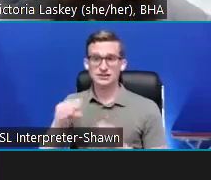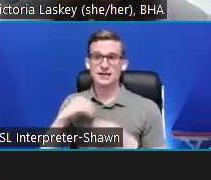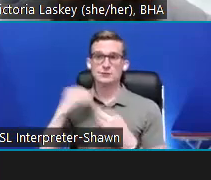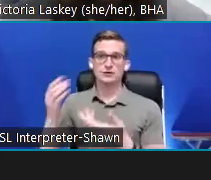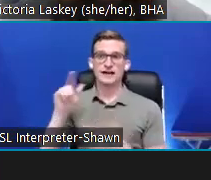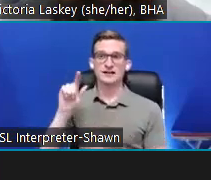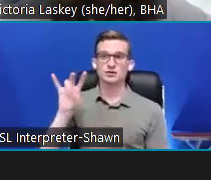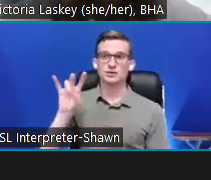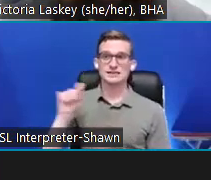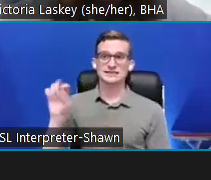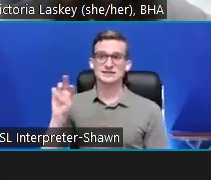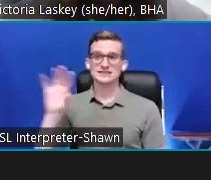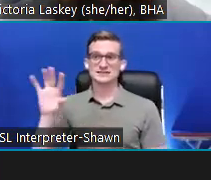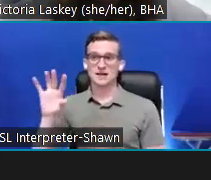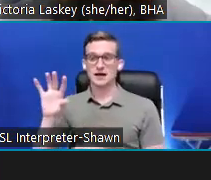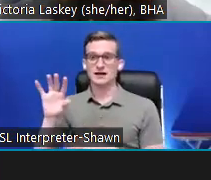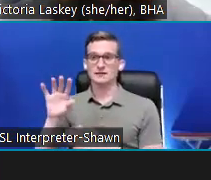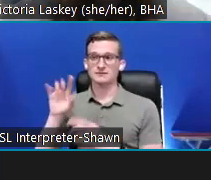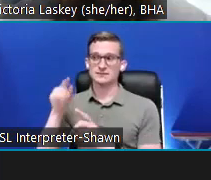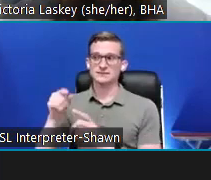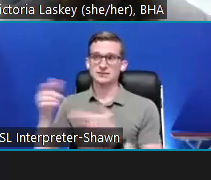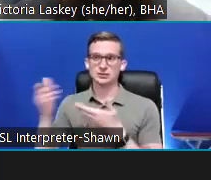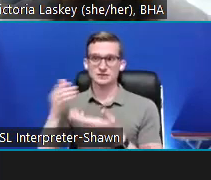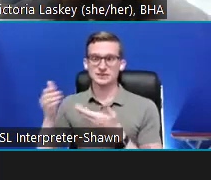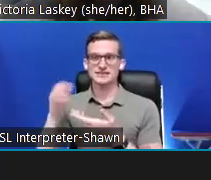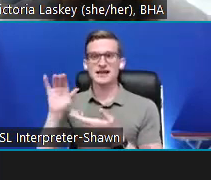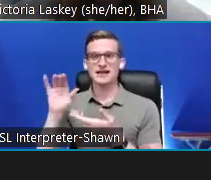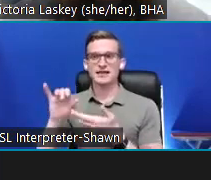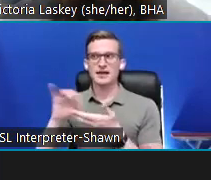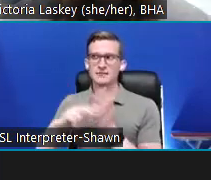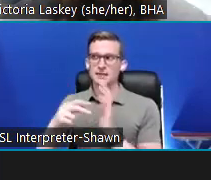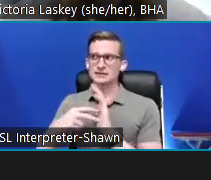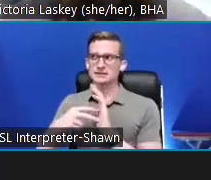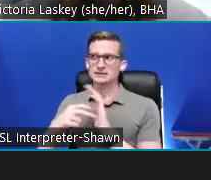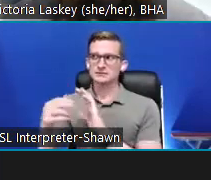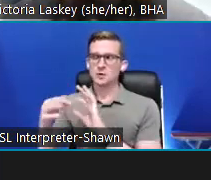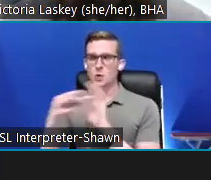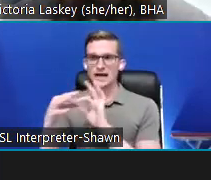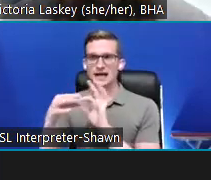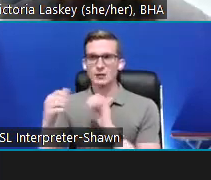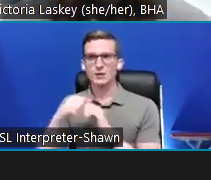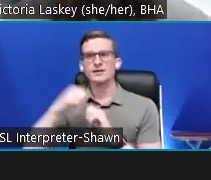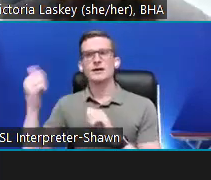designated services, then yes, that would need to be coordinating with another provider.